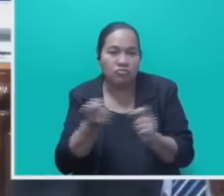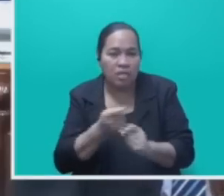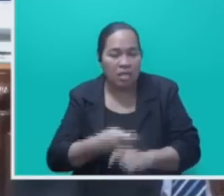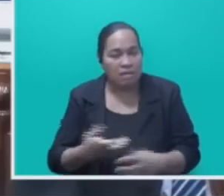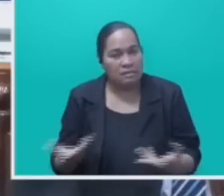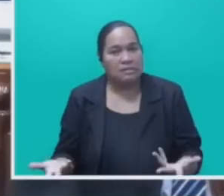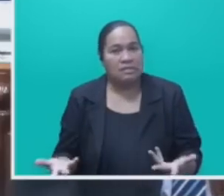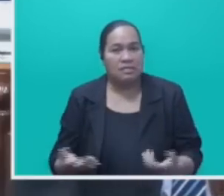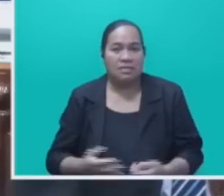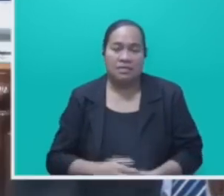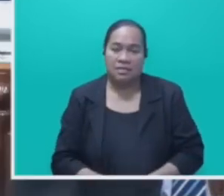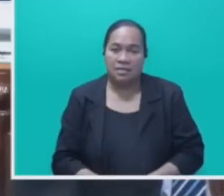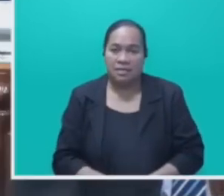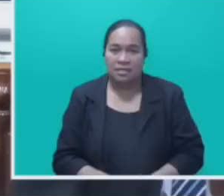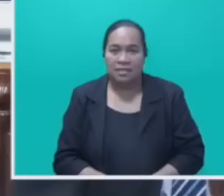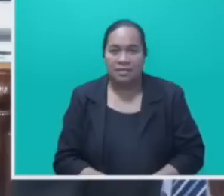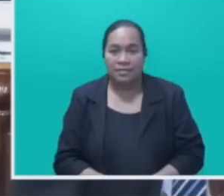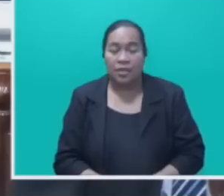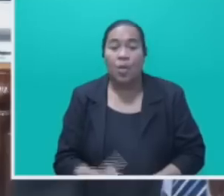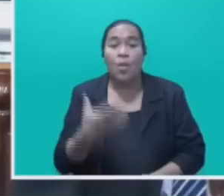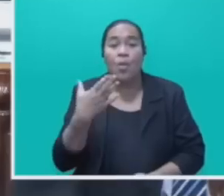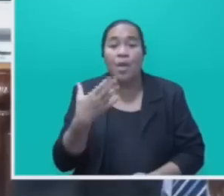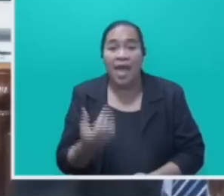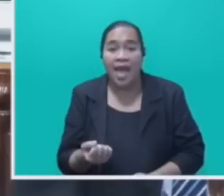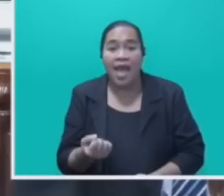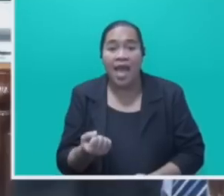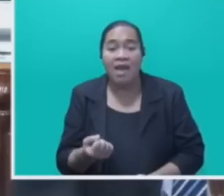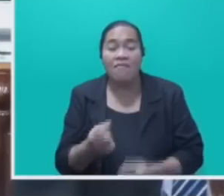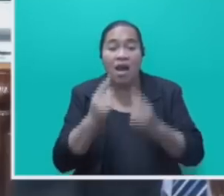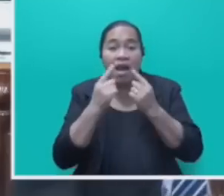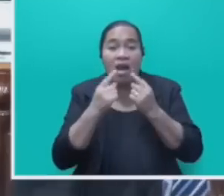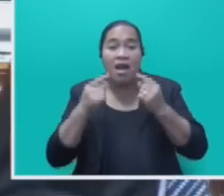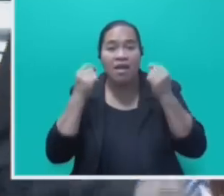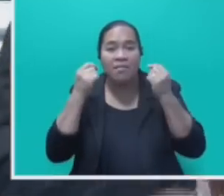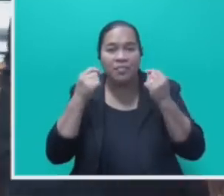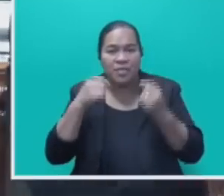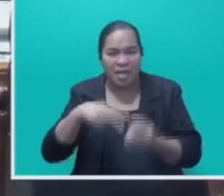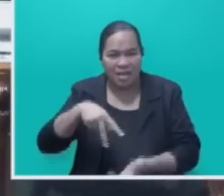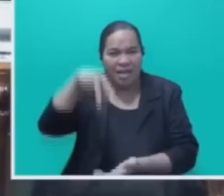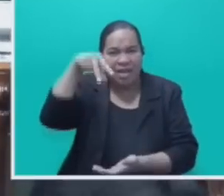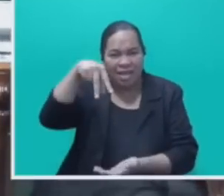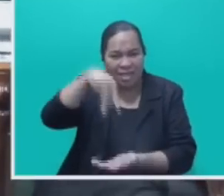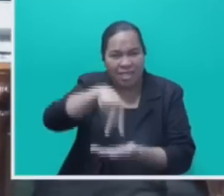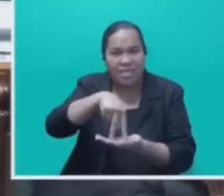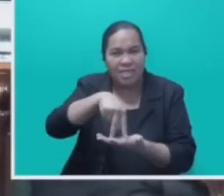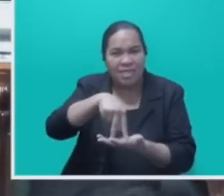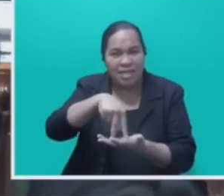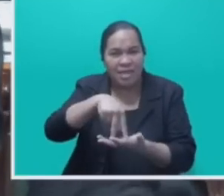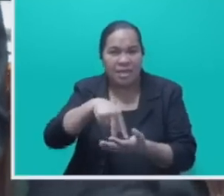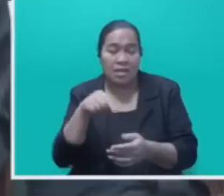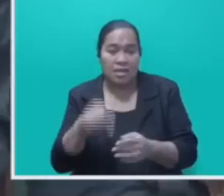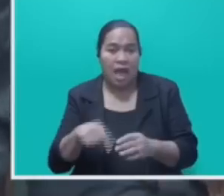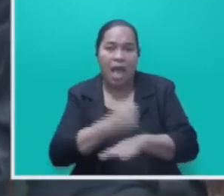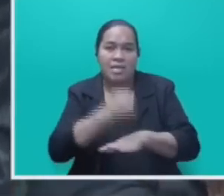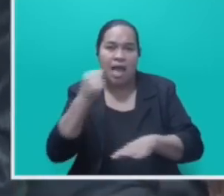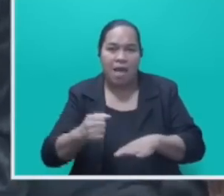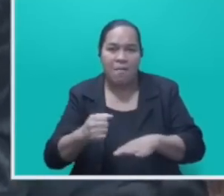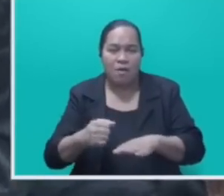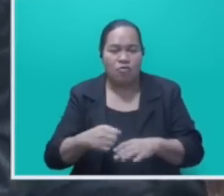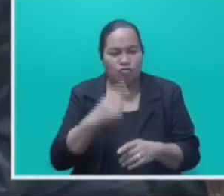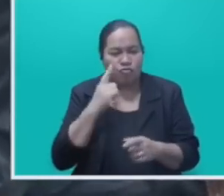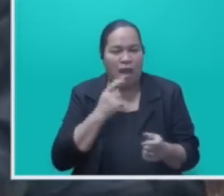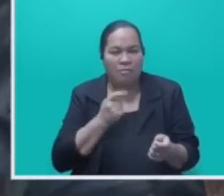Order. We have the Rambuka-led three uneven-legged stool government stating its intention to